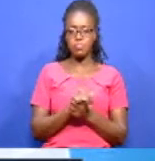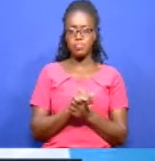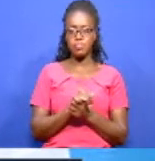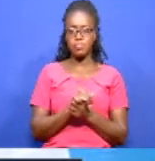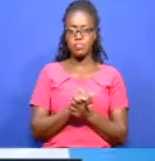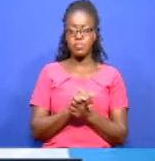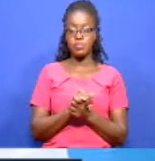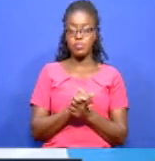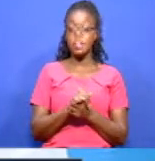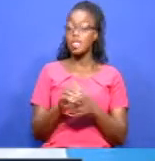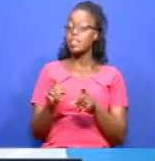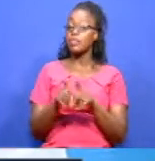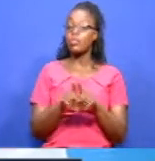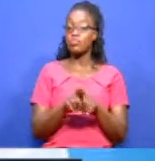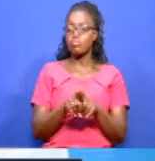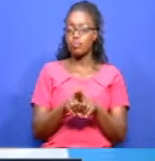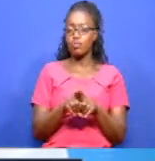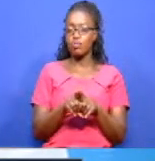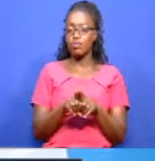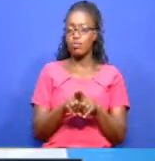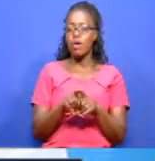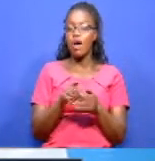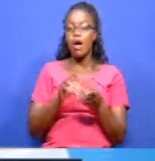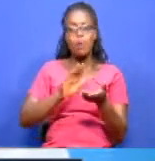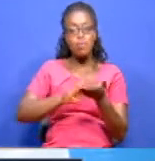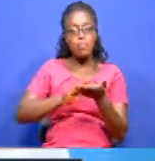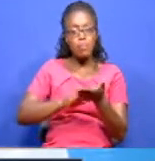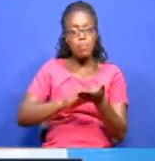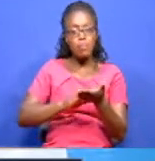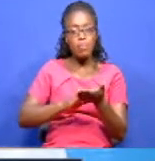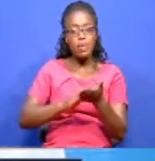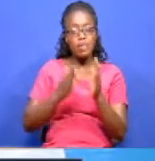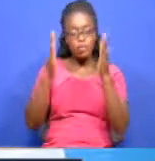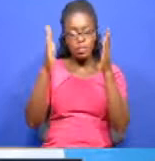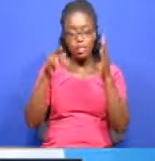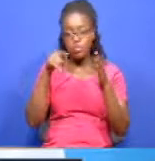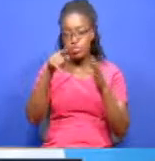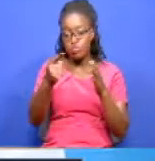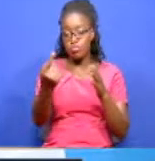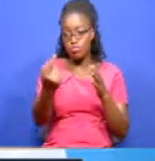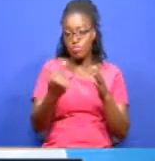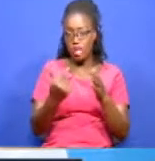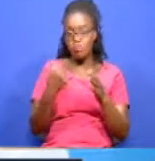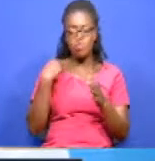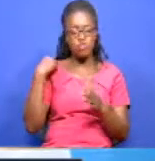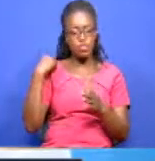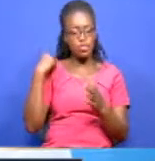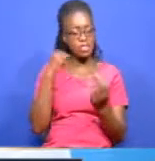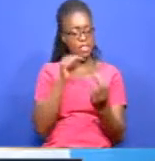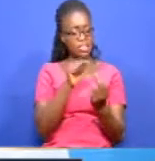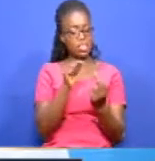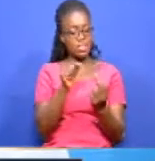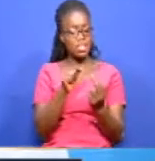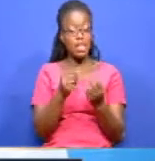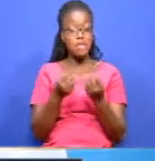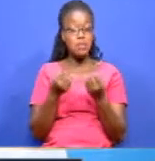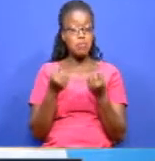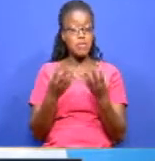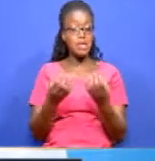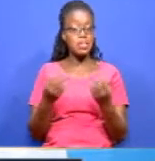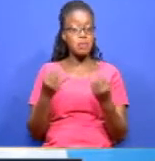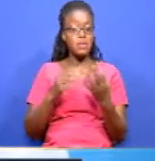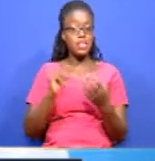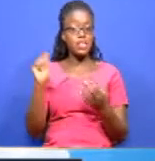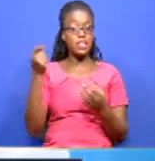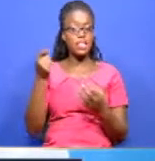And I also want to commend those that have presented themselves, and we have seen that more and more Kenyans are